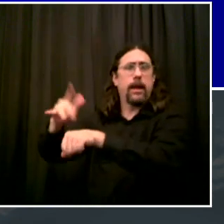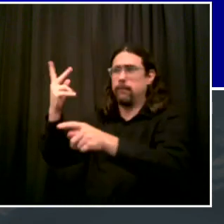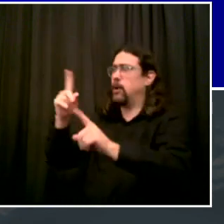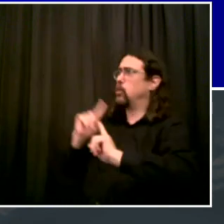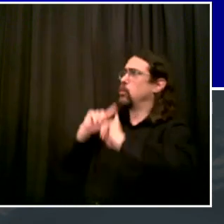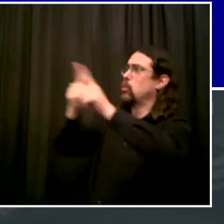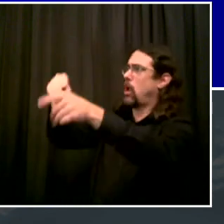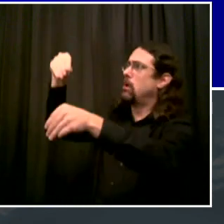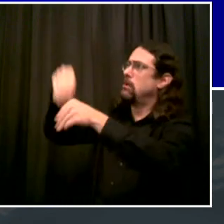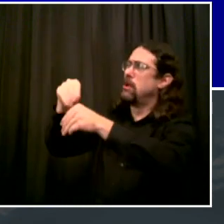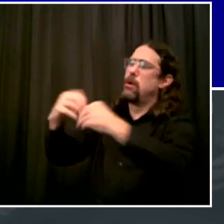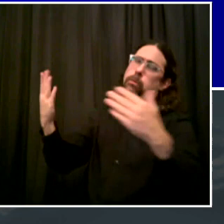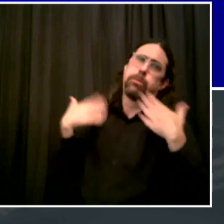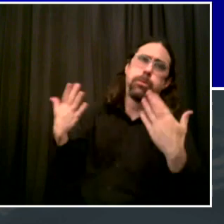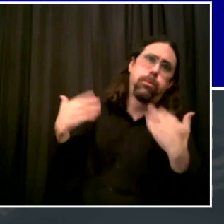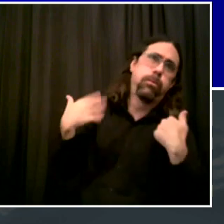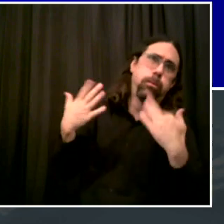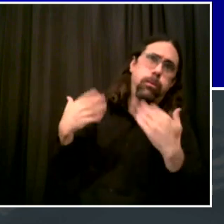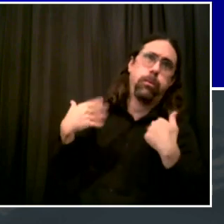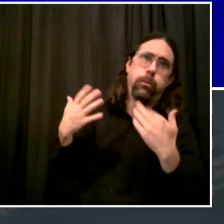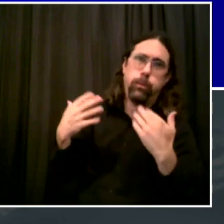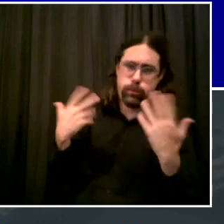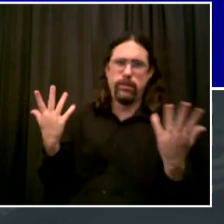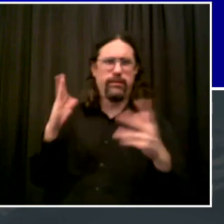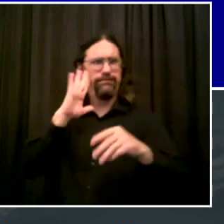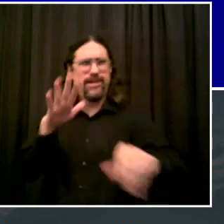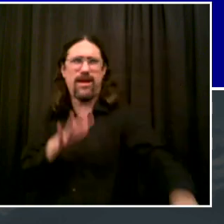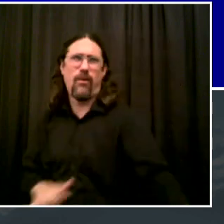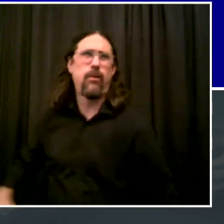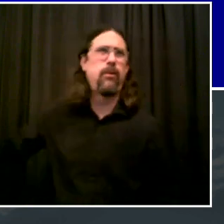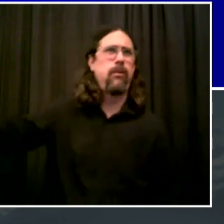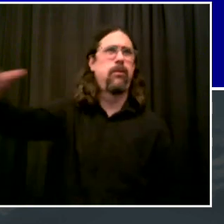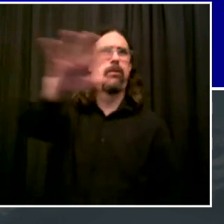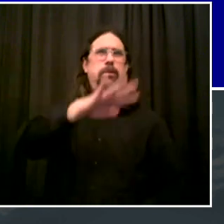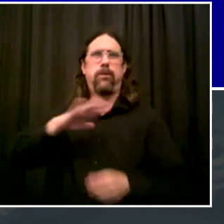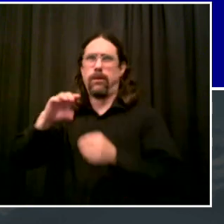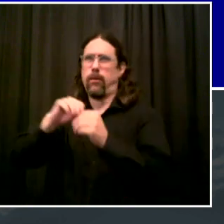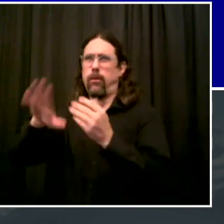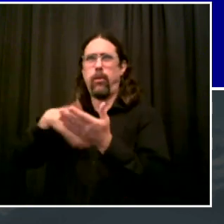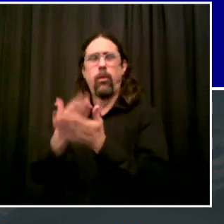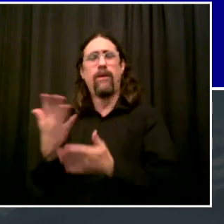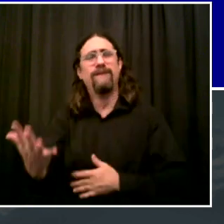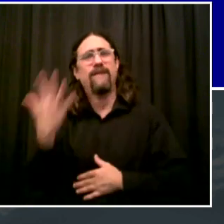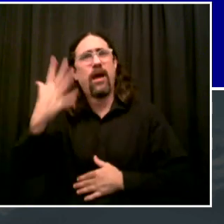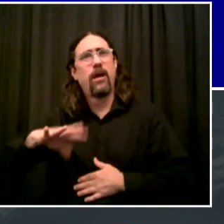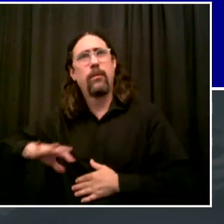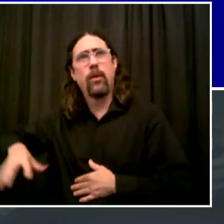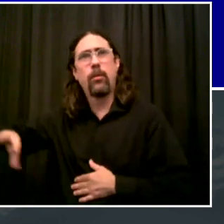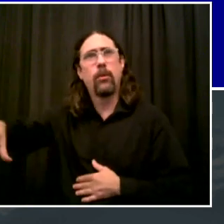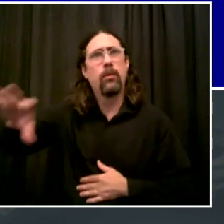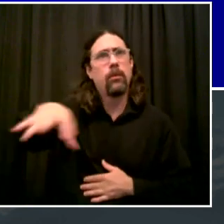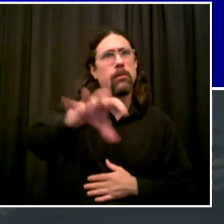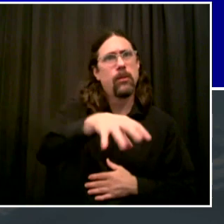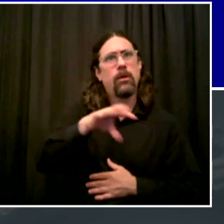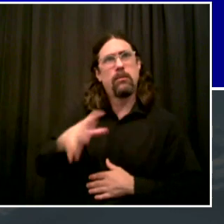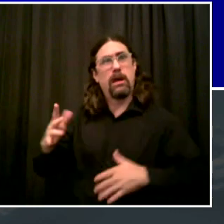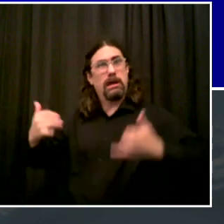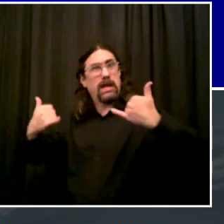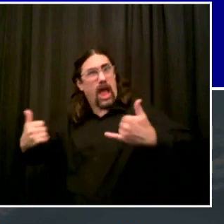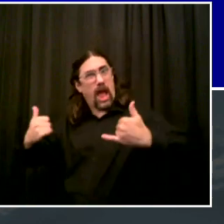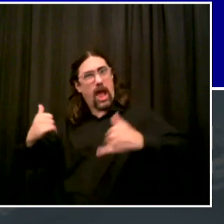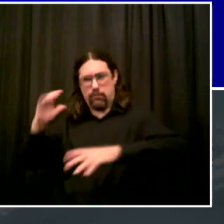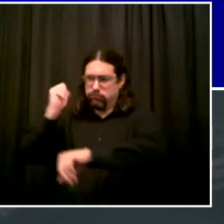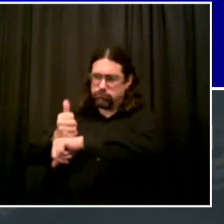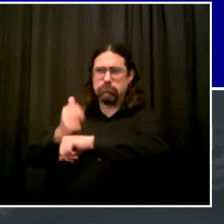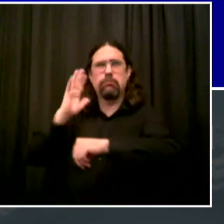up throughout the summer. As the city continues to respond to COVID-19, we have made additional changes. We've implemented